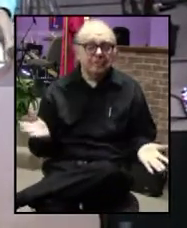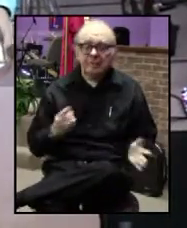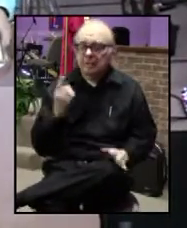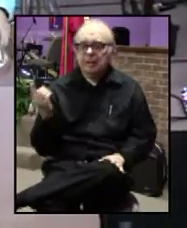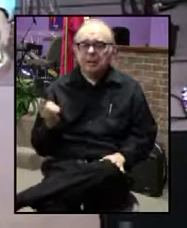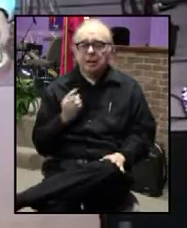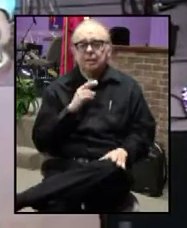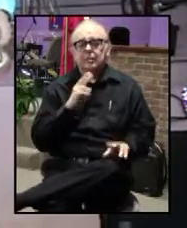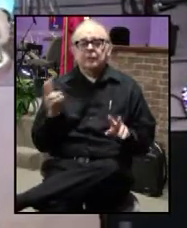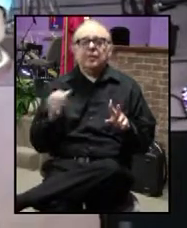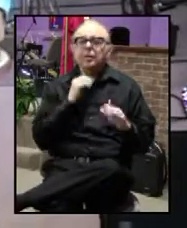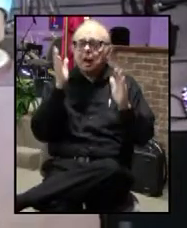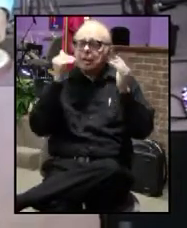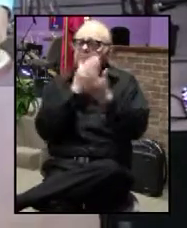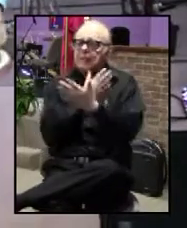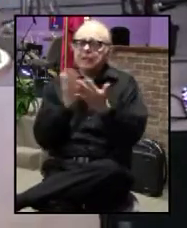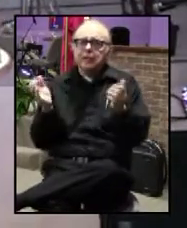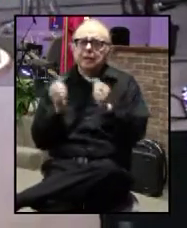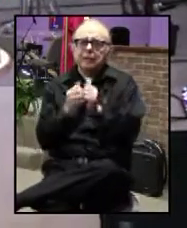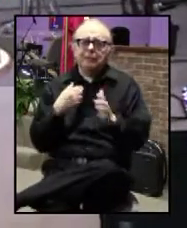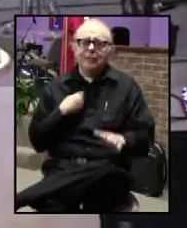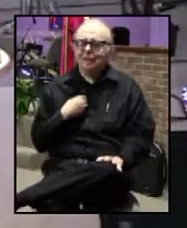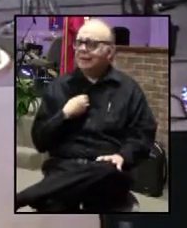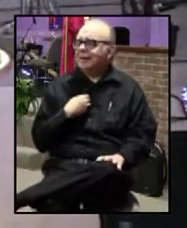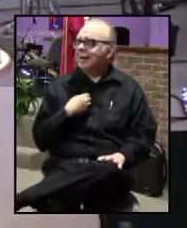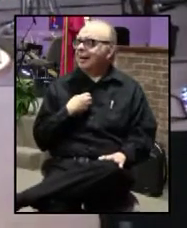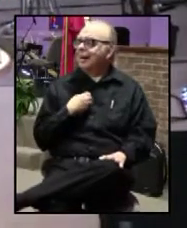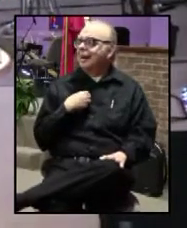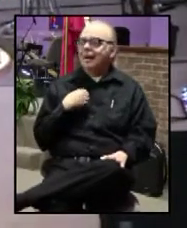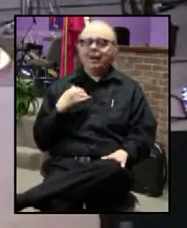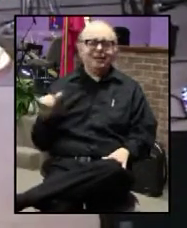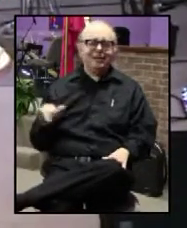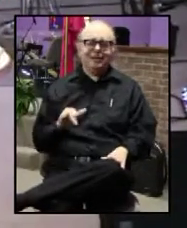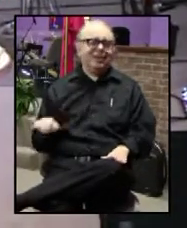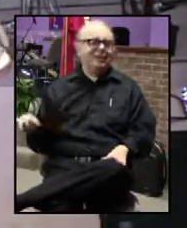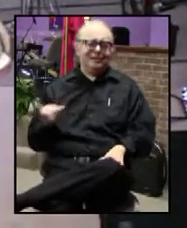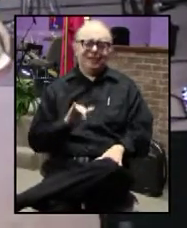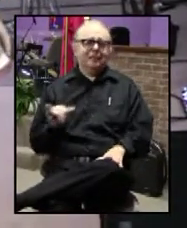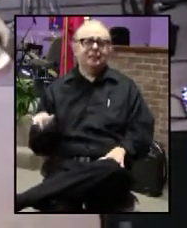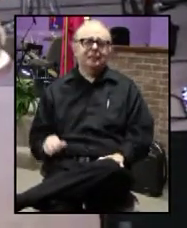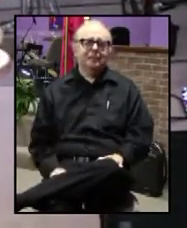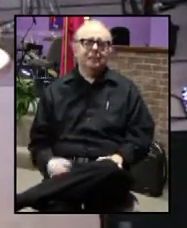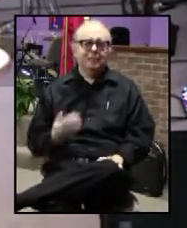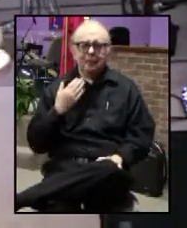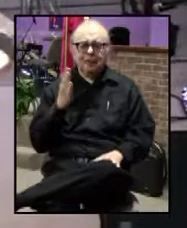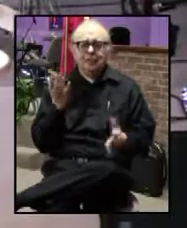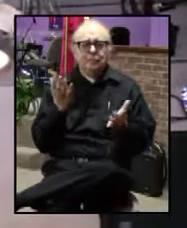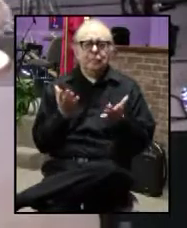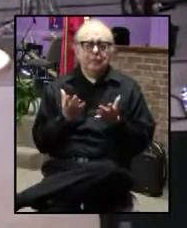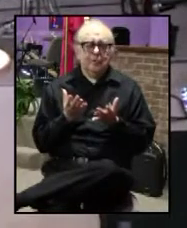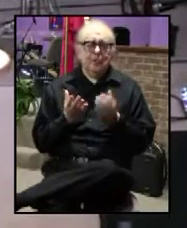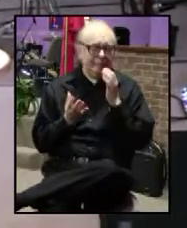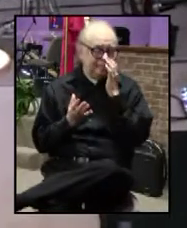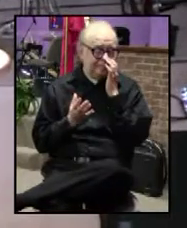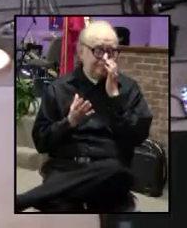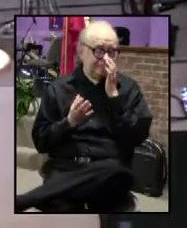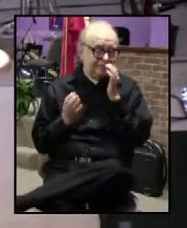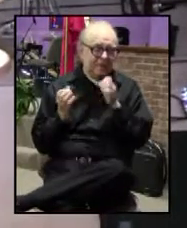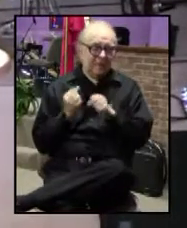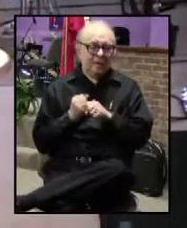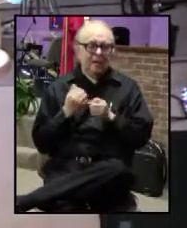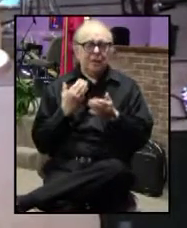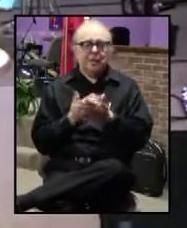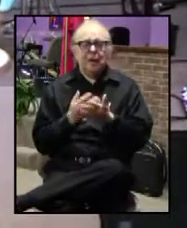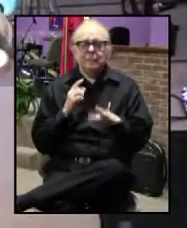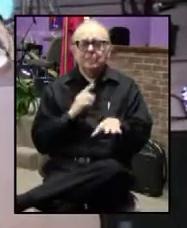Always look for the unexpected. And today, we're going to give you some more. I don't want you to ever get to the point